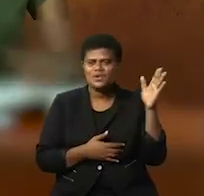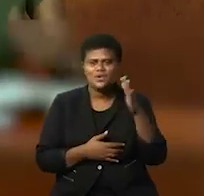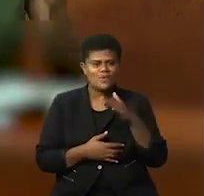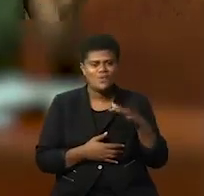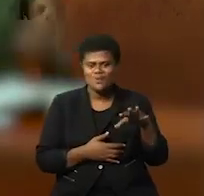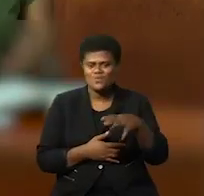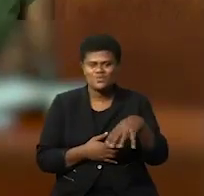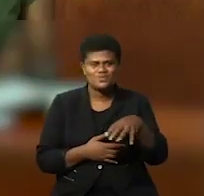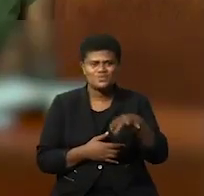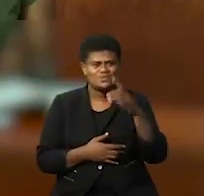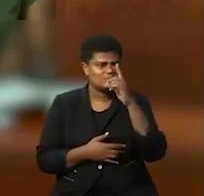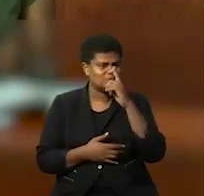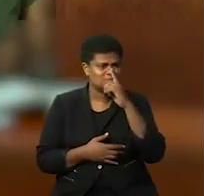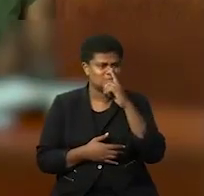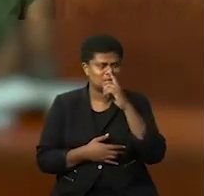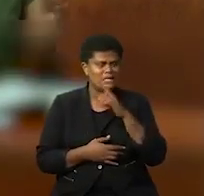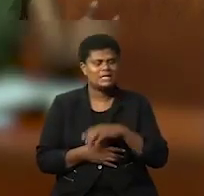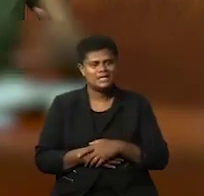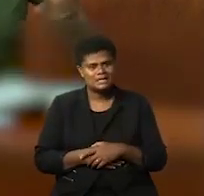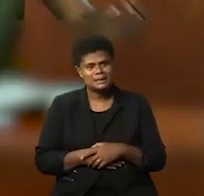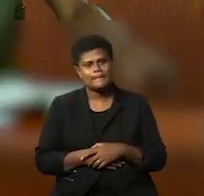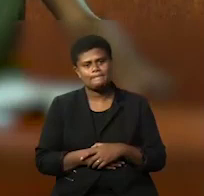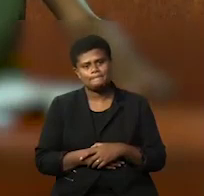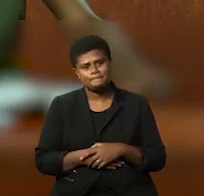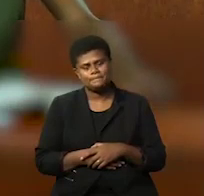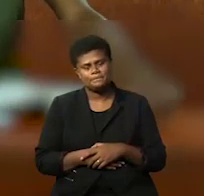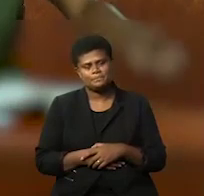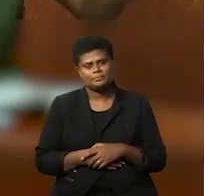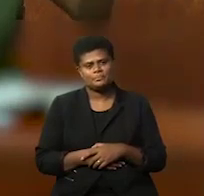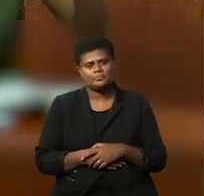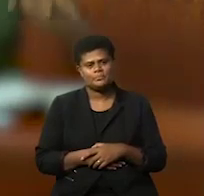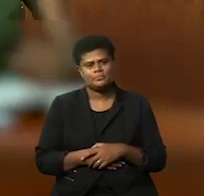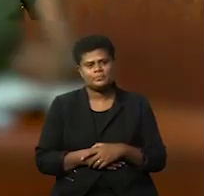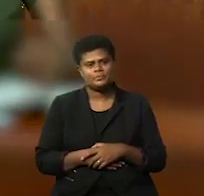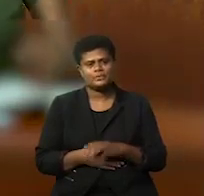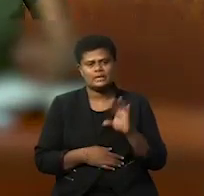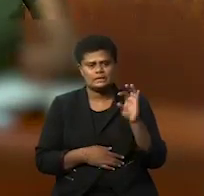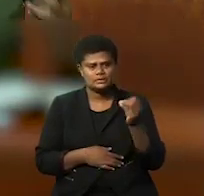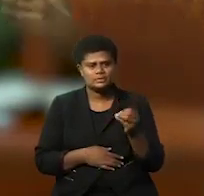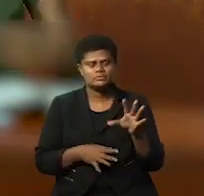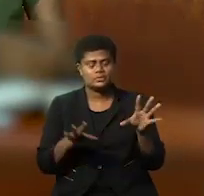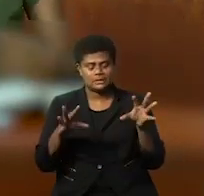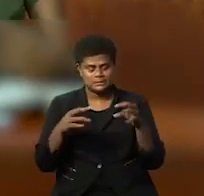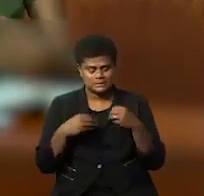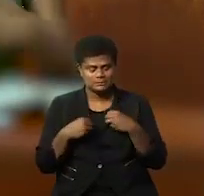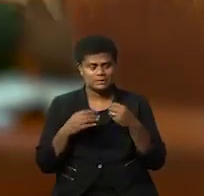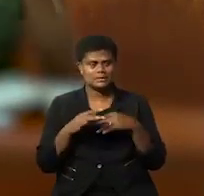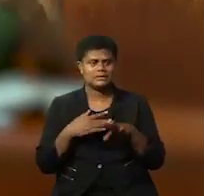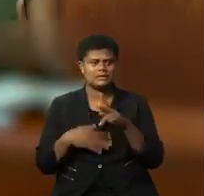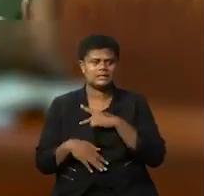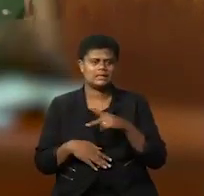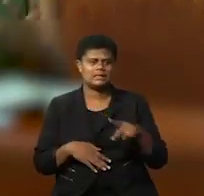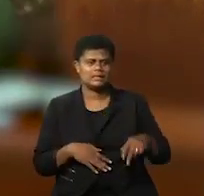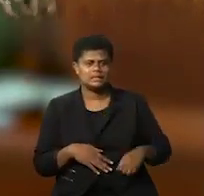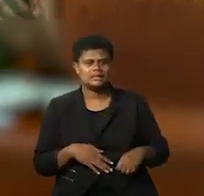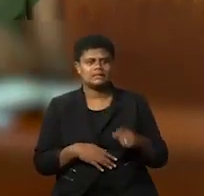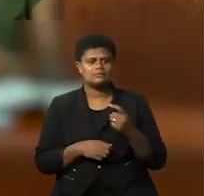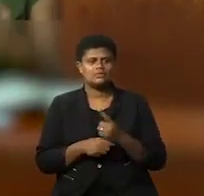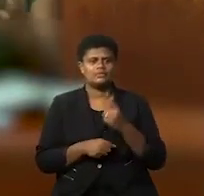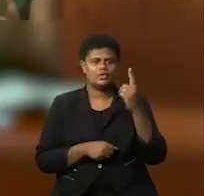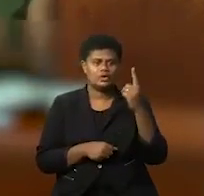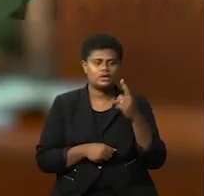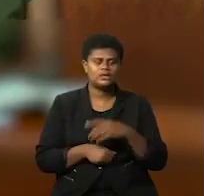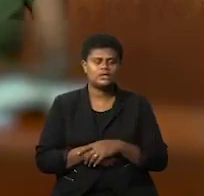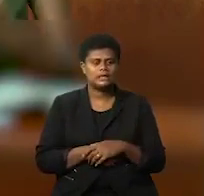from the point here. The idea is when we, you know, Paul was from that, having been redeemed, having been accepted into the kingdom of God, to the unshakable